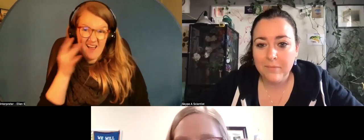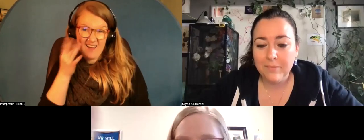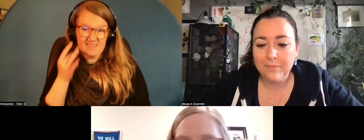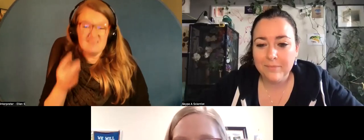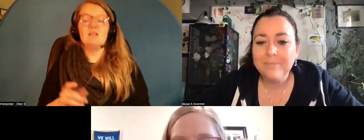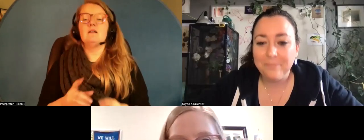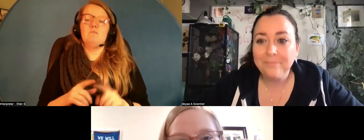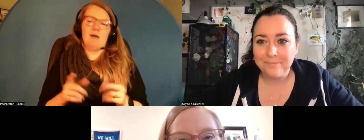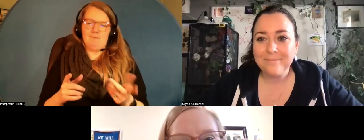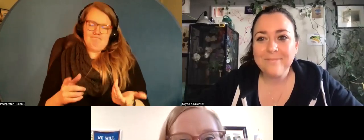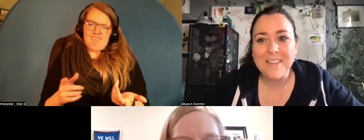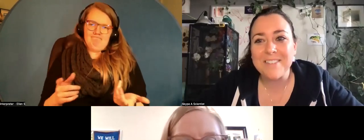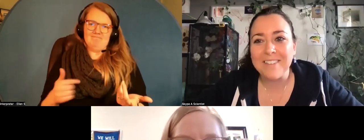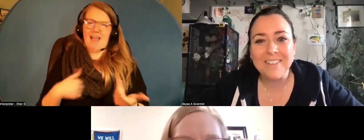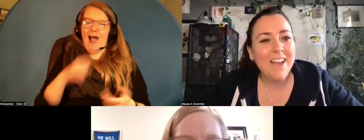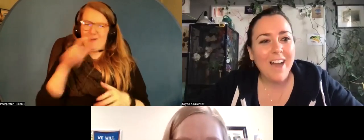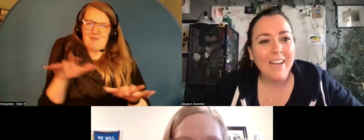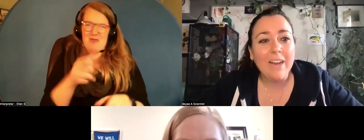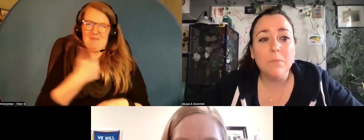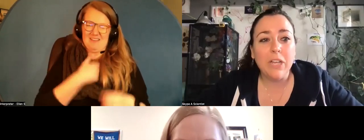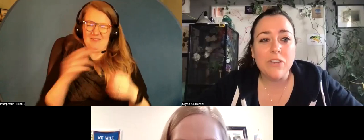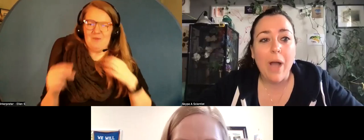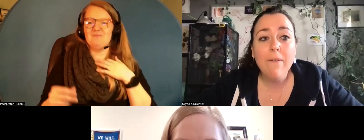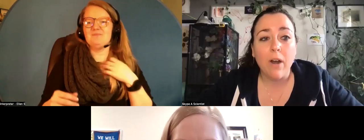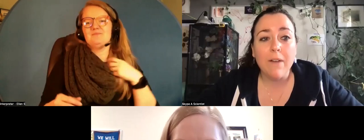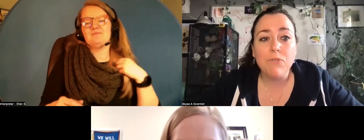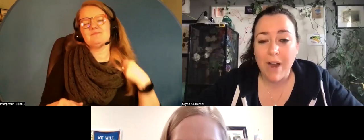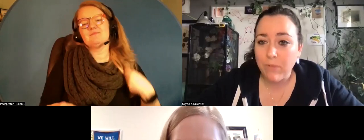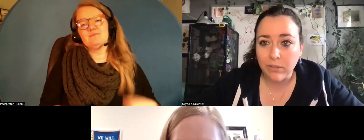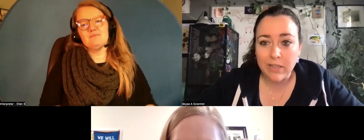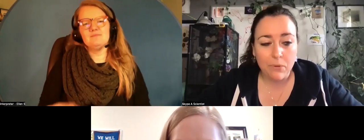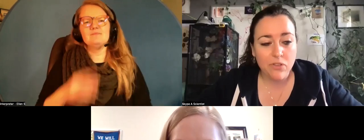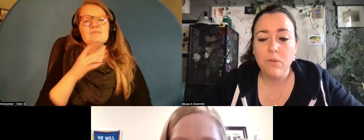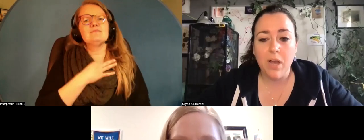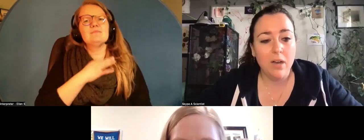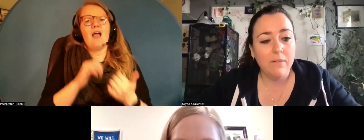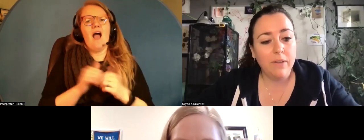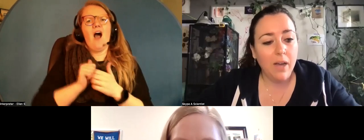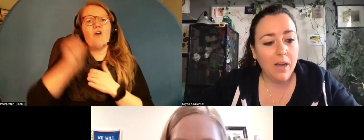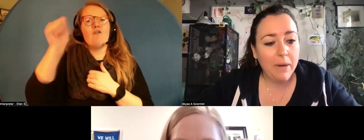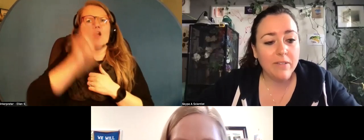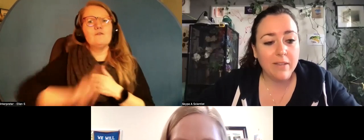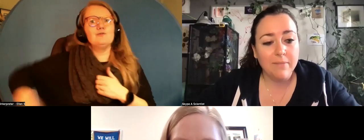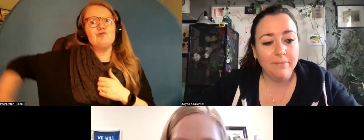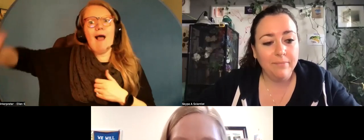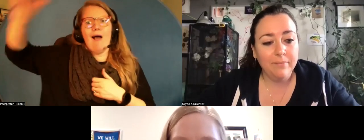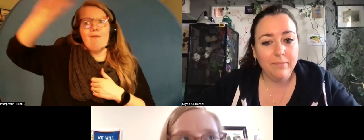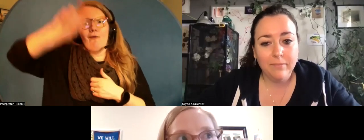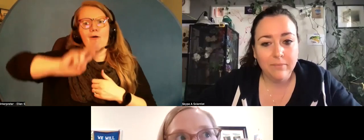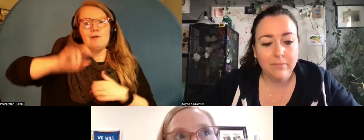let nature be nature. Sounds good. Kara would like to know, how far have you traveled in the pursuit of